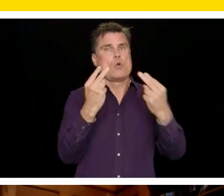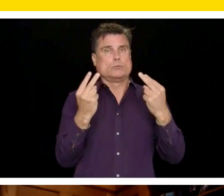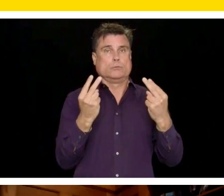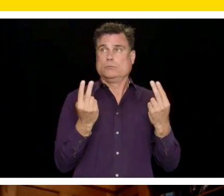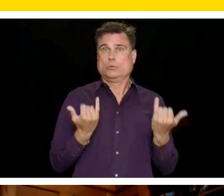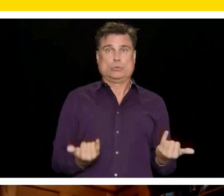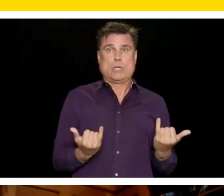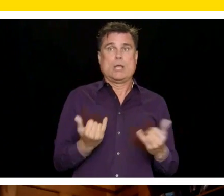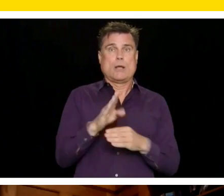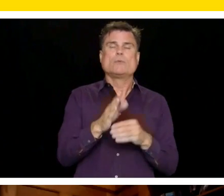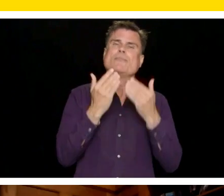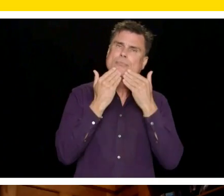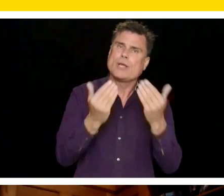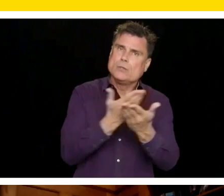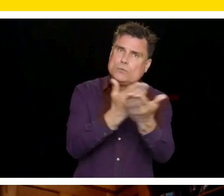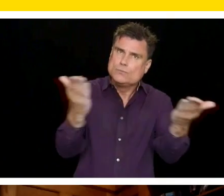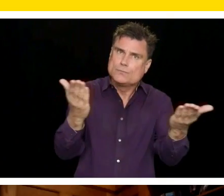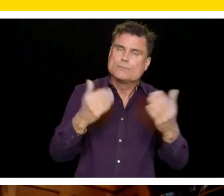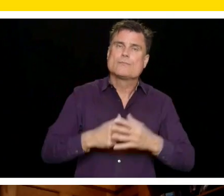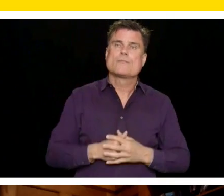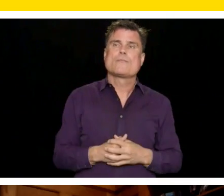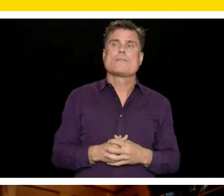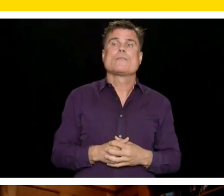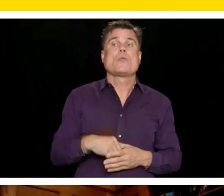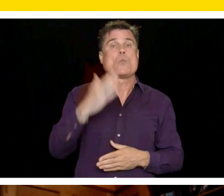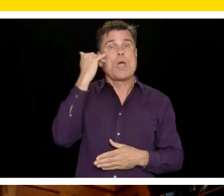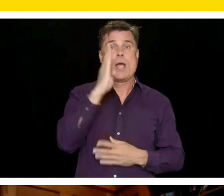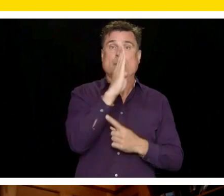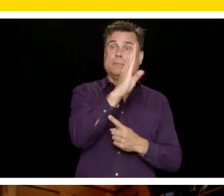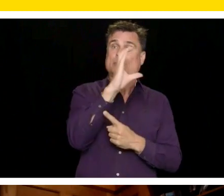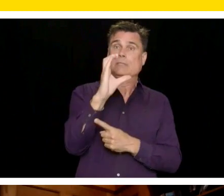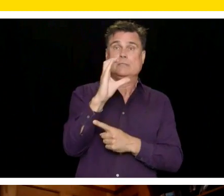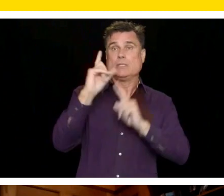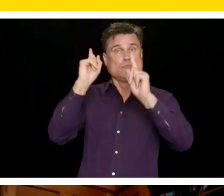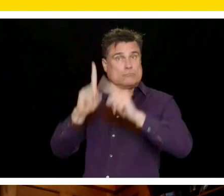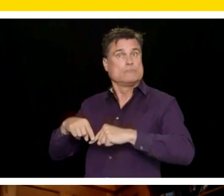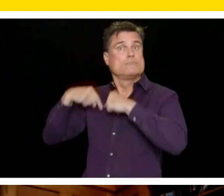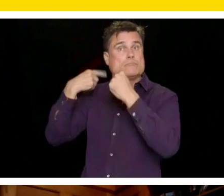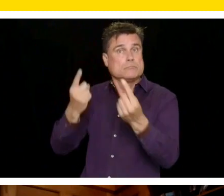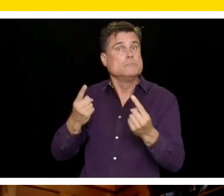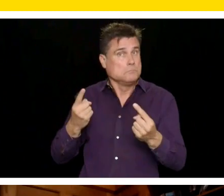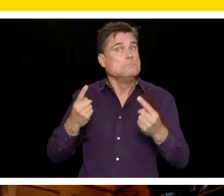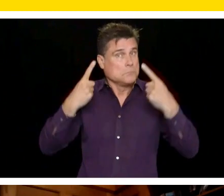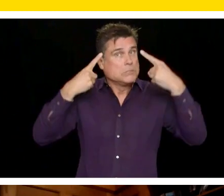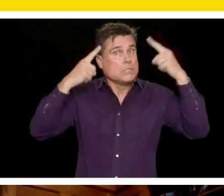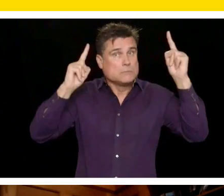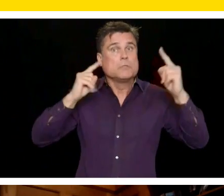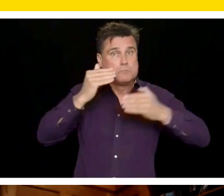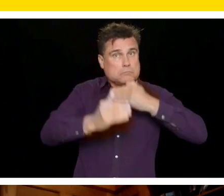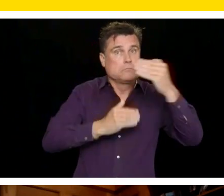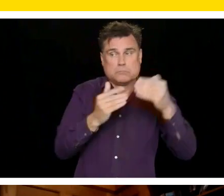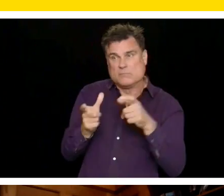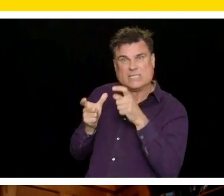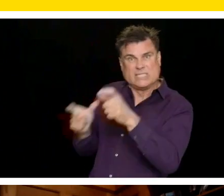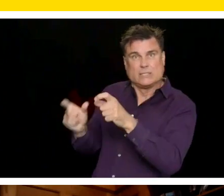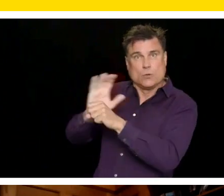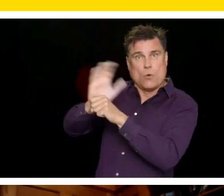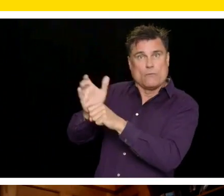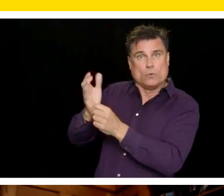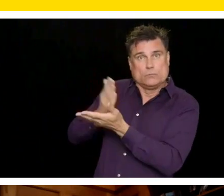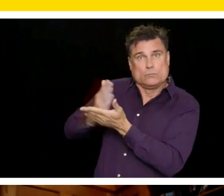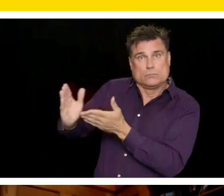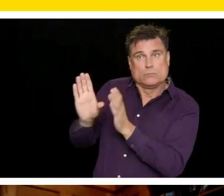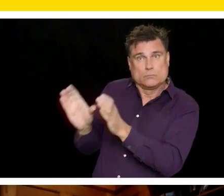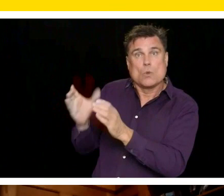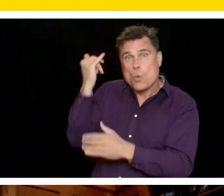has been able to be so successful in reducing the spread of COVID-19 is because all of you took seriously. We